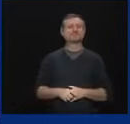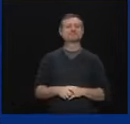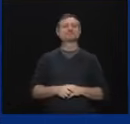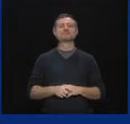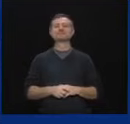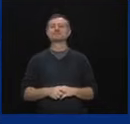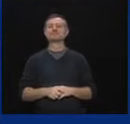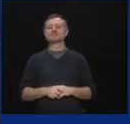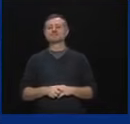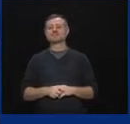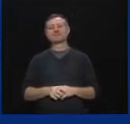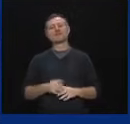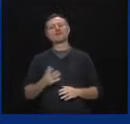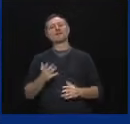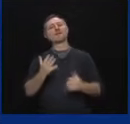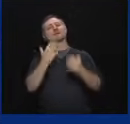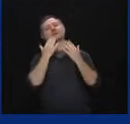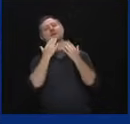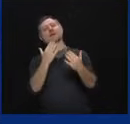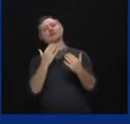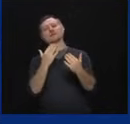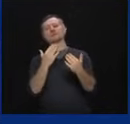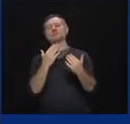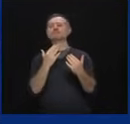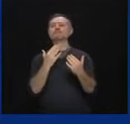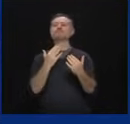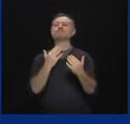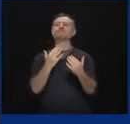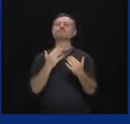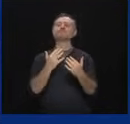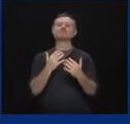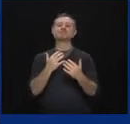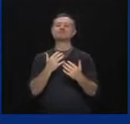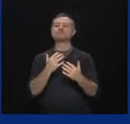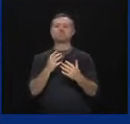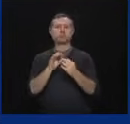Thanks for taking my question. There was a similar term.